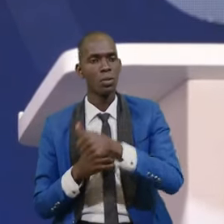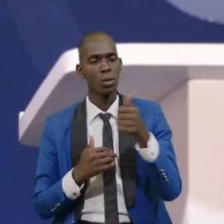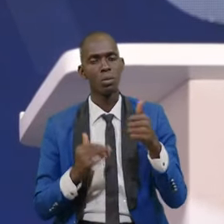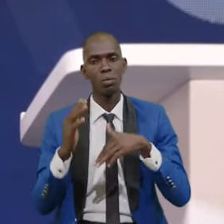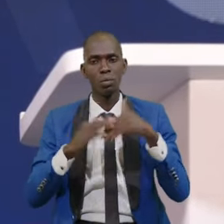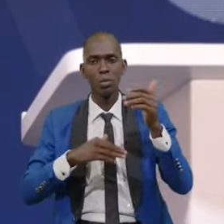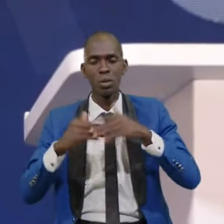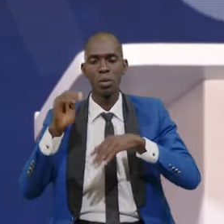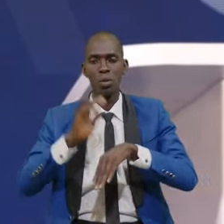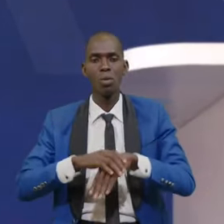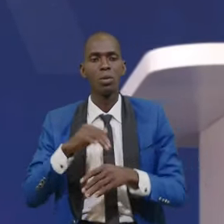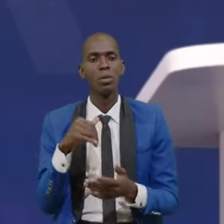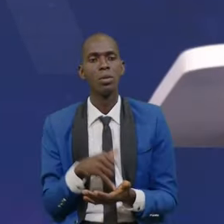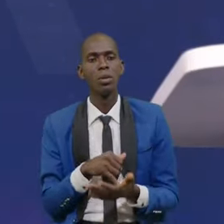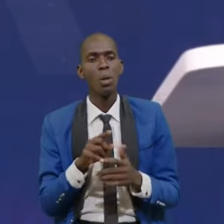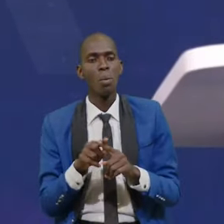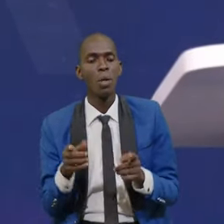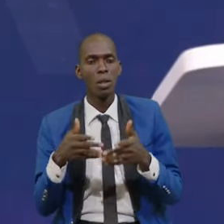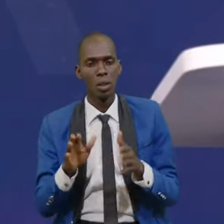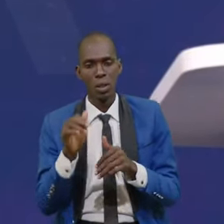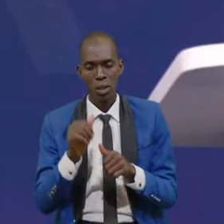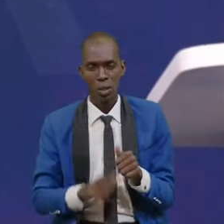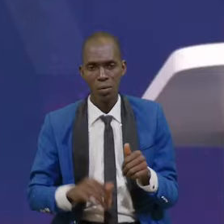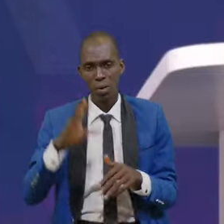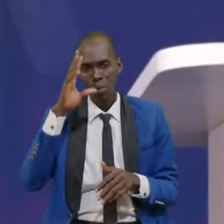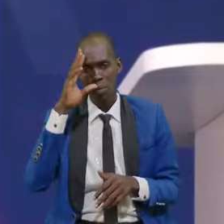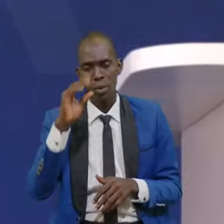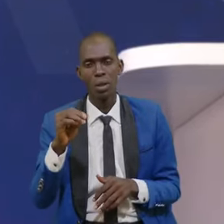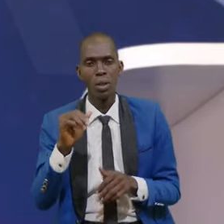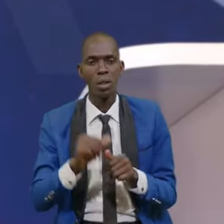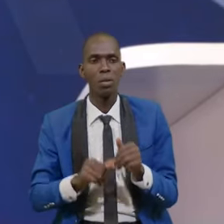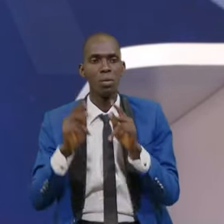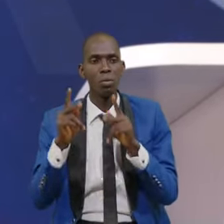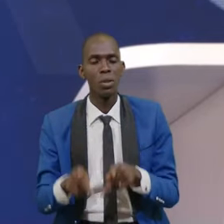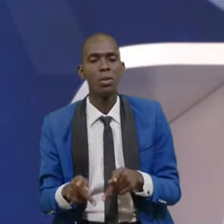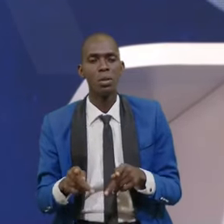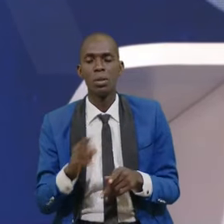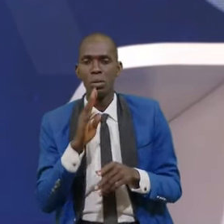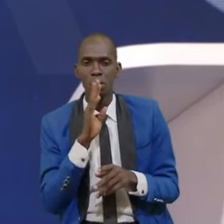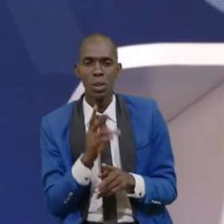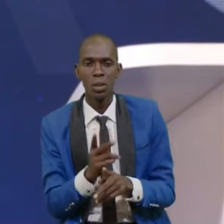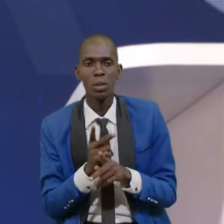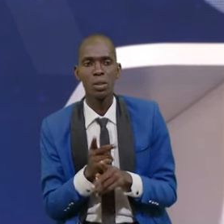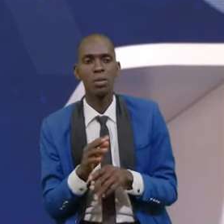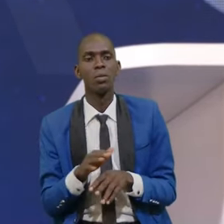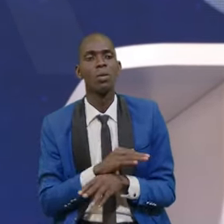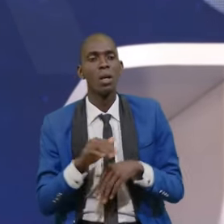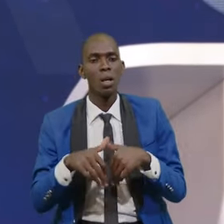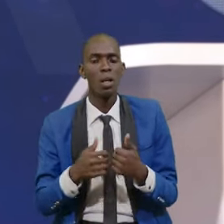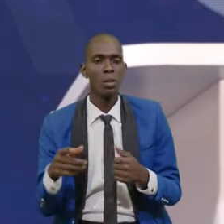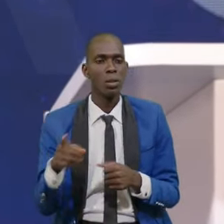buildeth thereupon. But let every man take heed how he